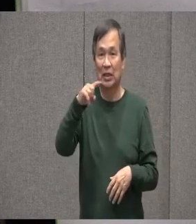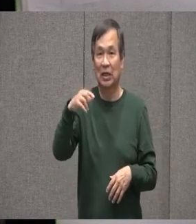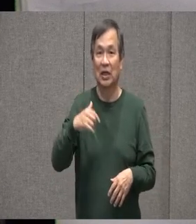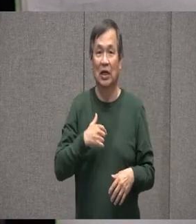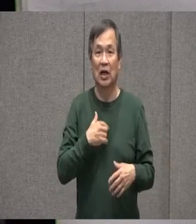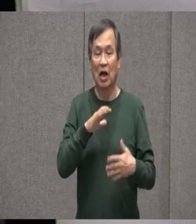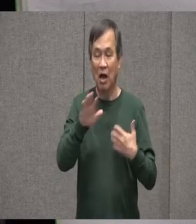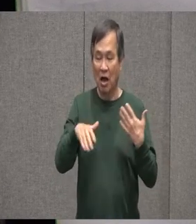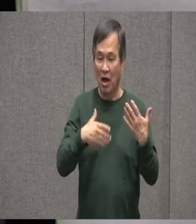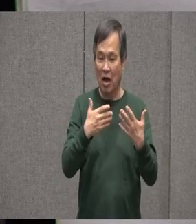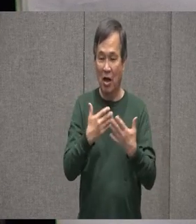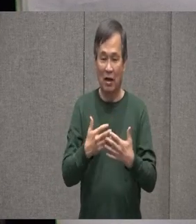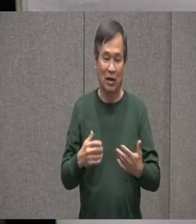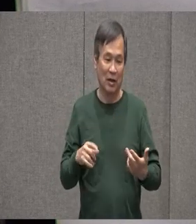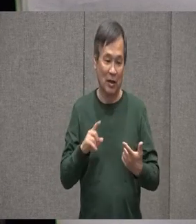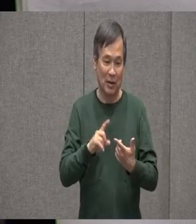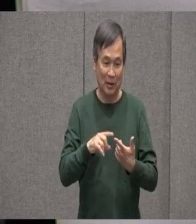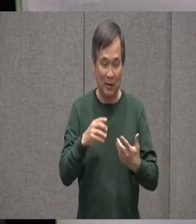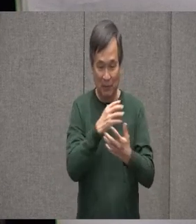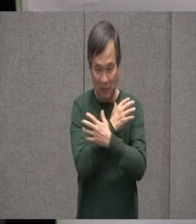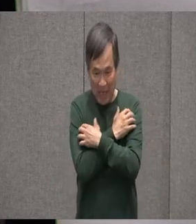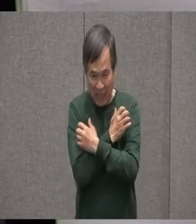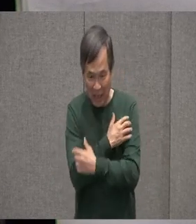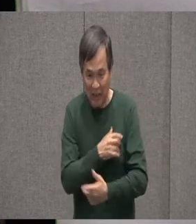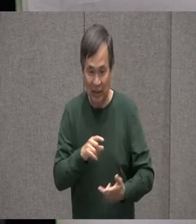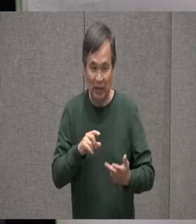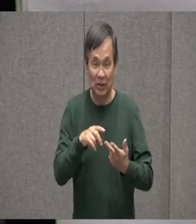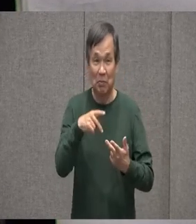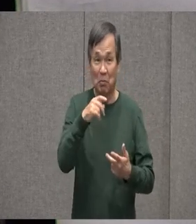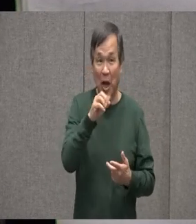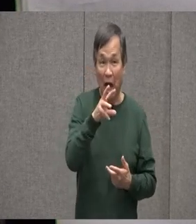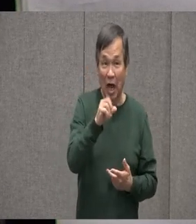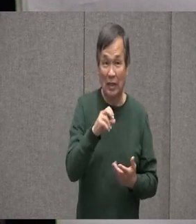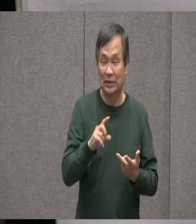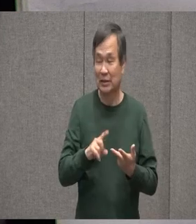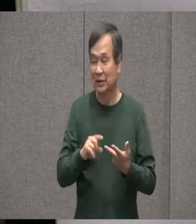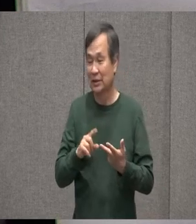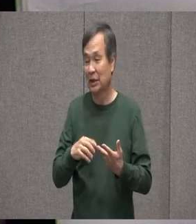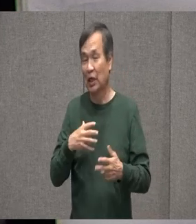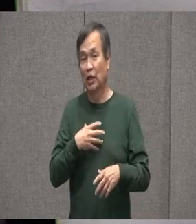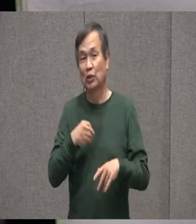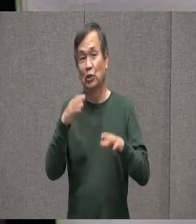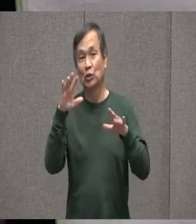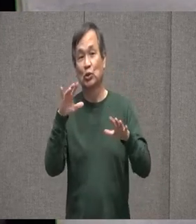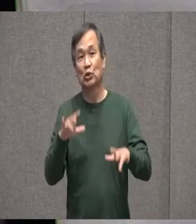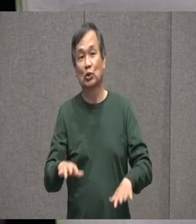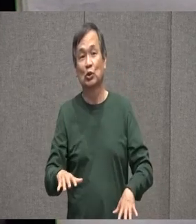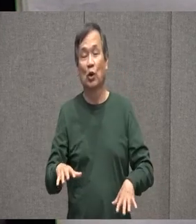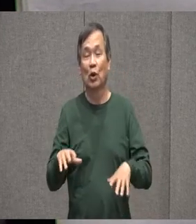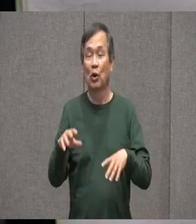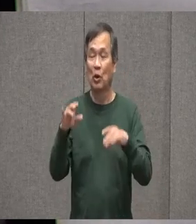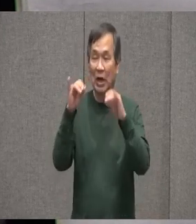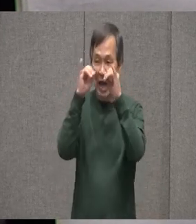lean. 5 polar bears on pigeon-toed paws, and 5 snowy owls with long curvy claws.